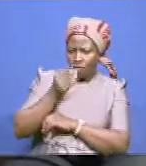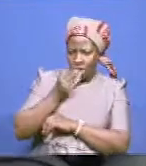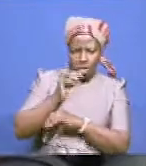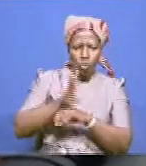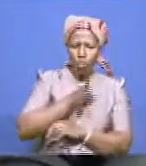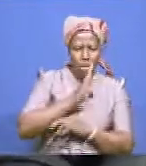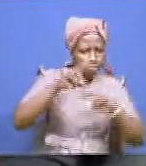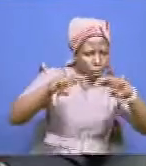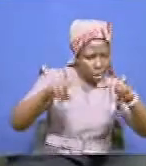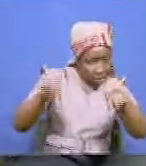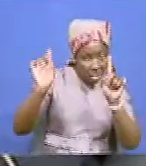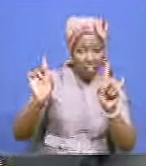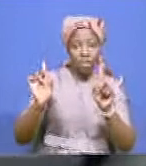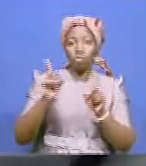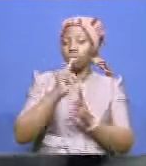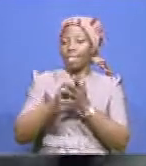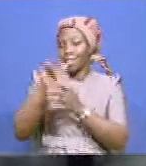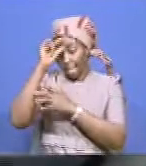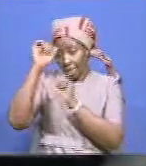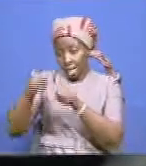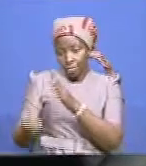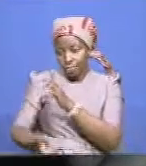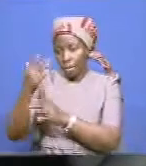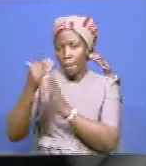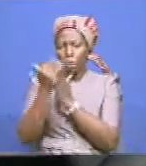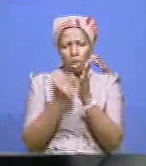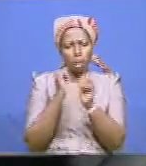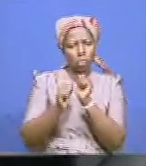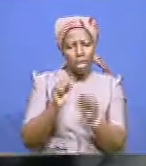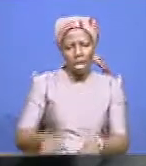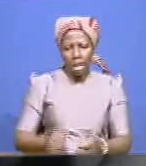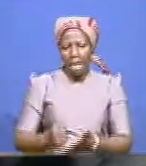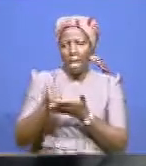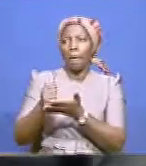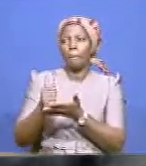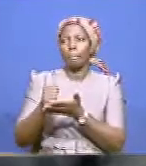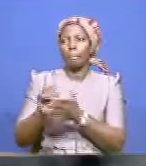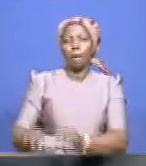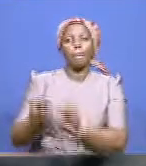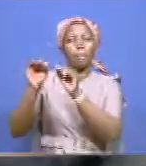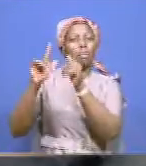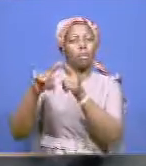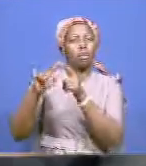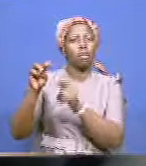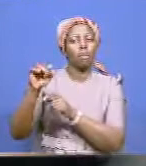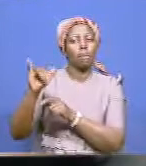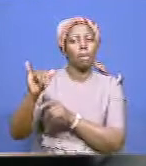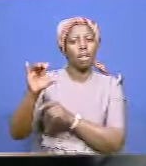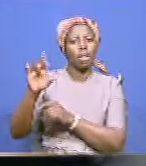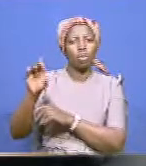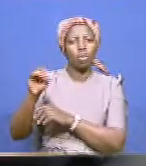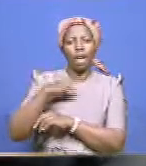themselves, so that the government comes up with a program that are going to facilitate them now to promote to macro and micro